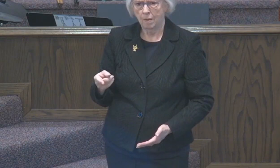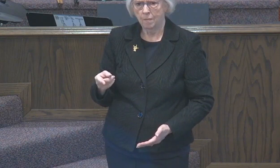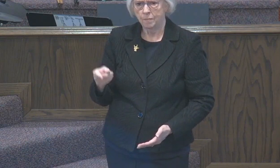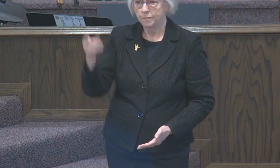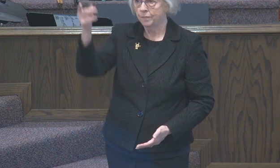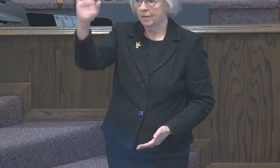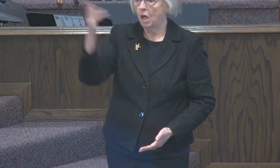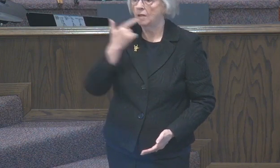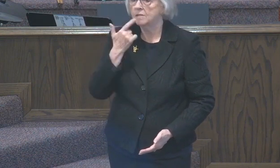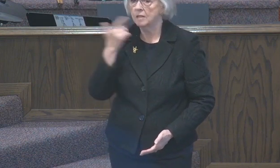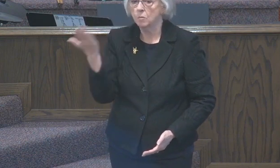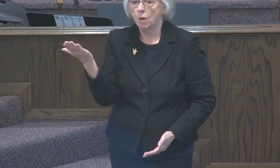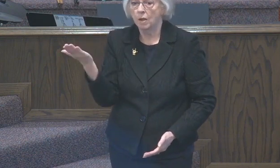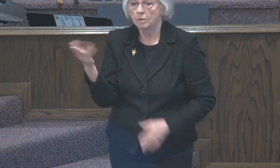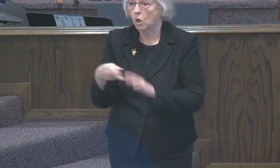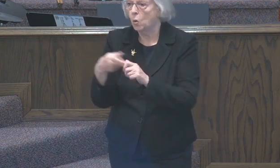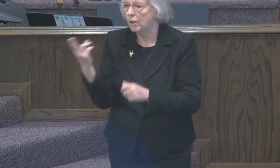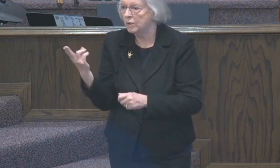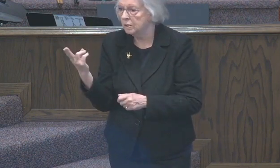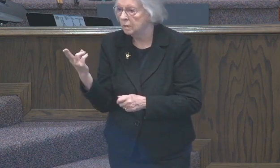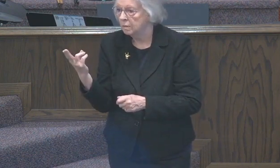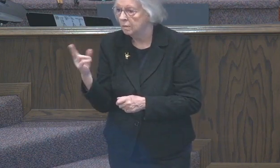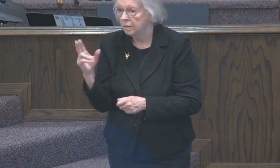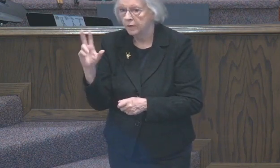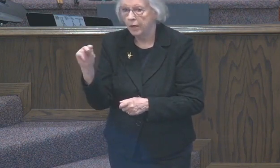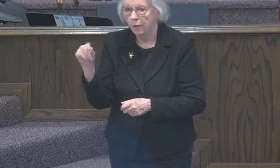Is it important enough to keep on praying?